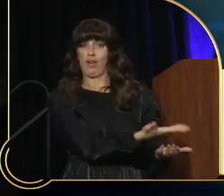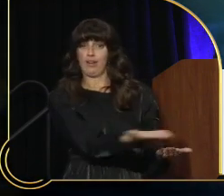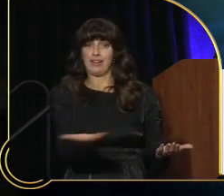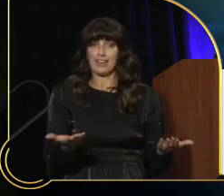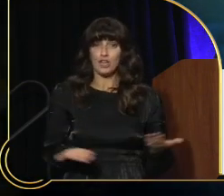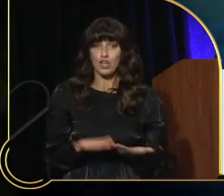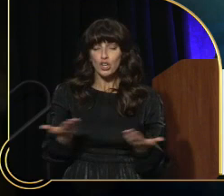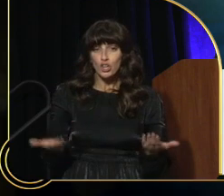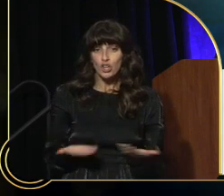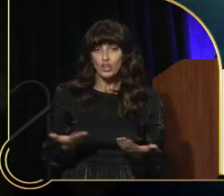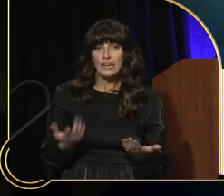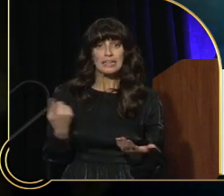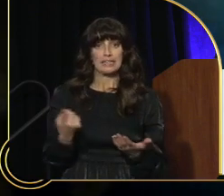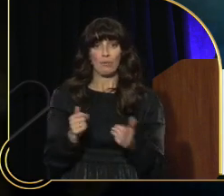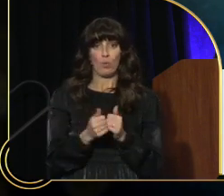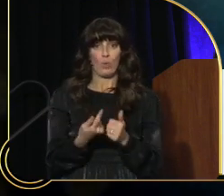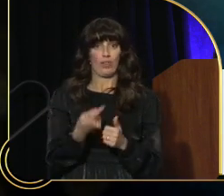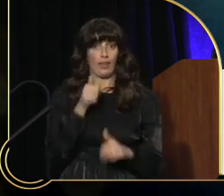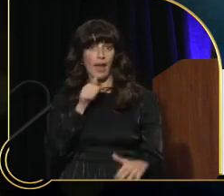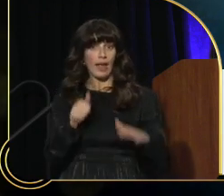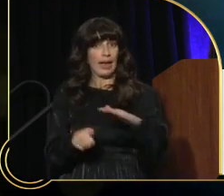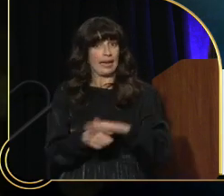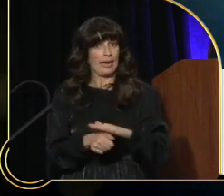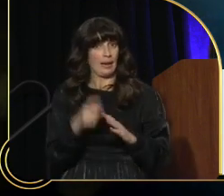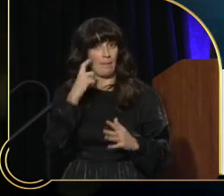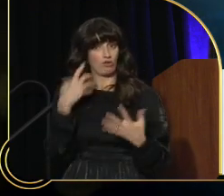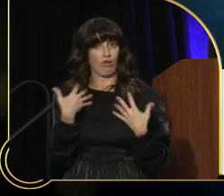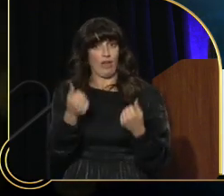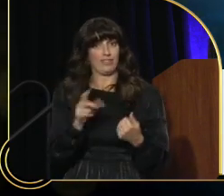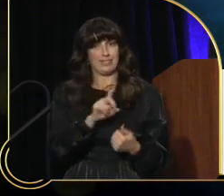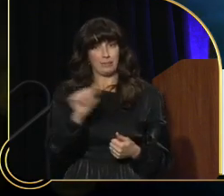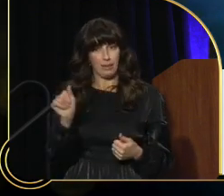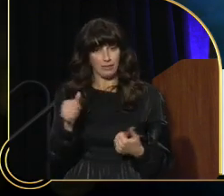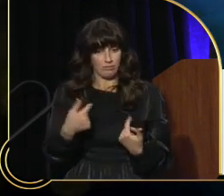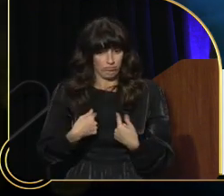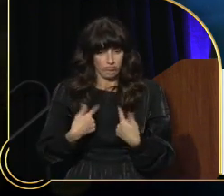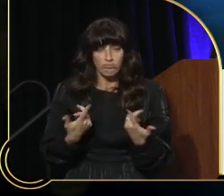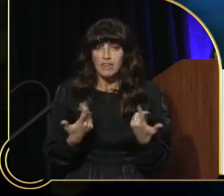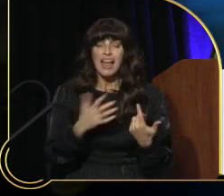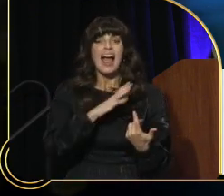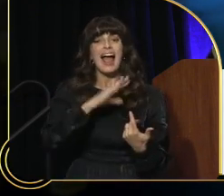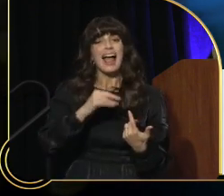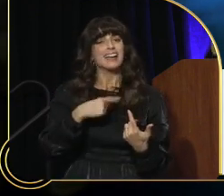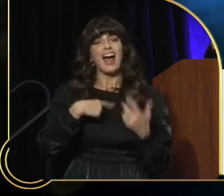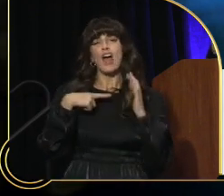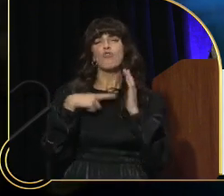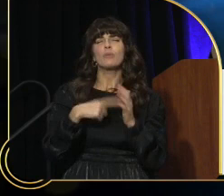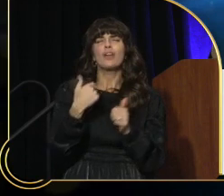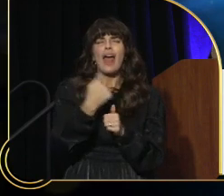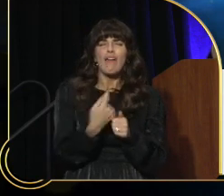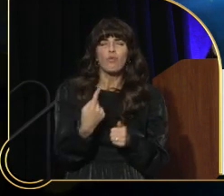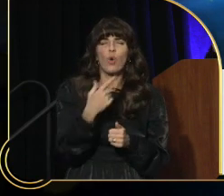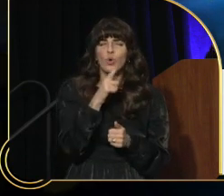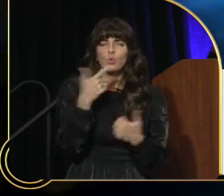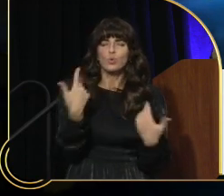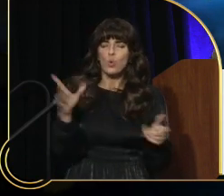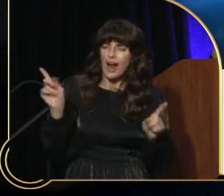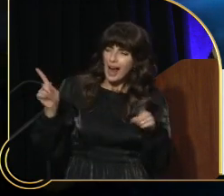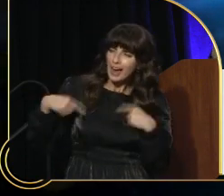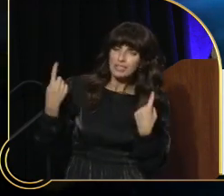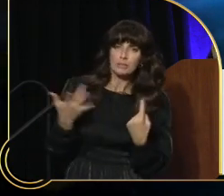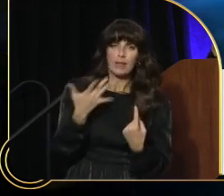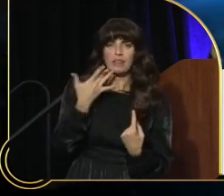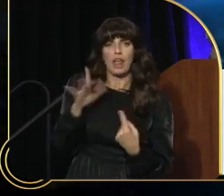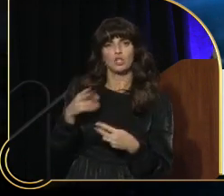of someone with a hidden mental health disability, and on behalf of everyone who has been lucky to